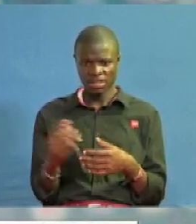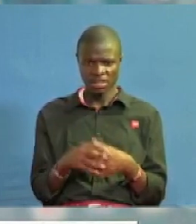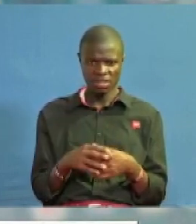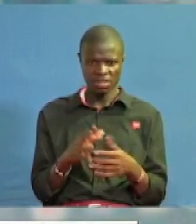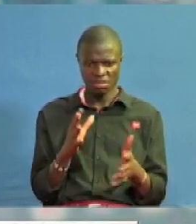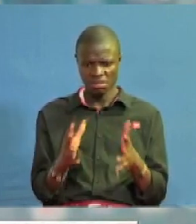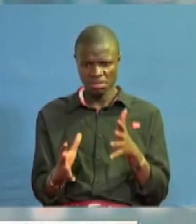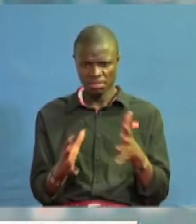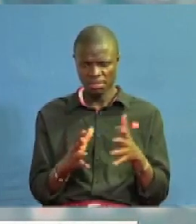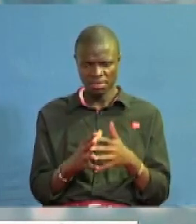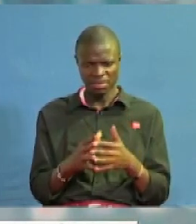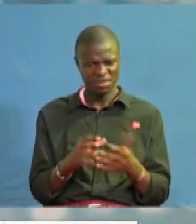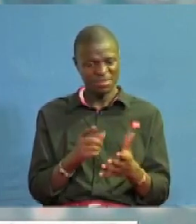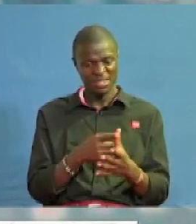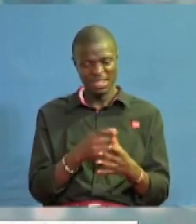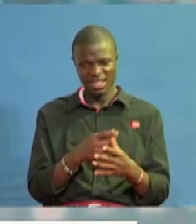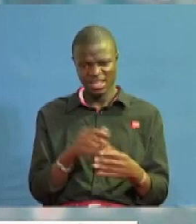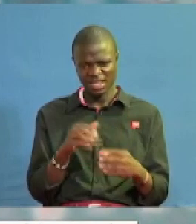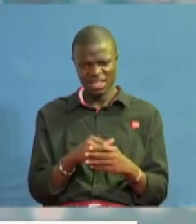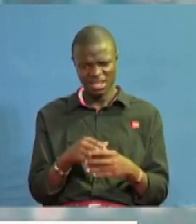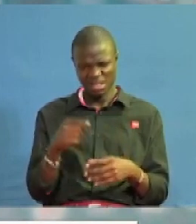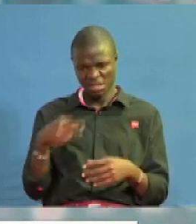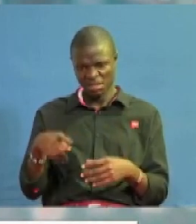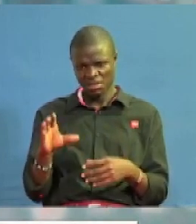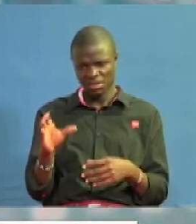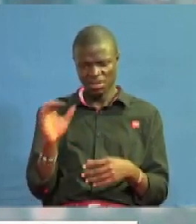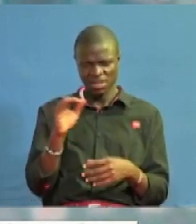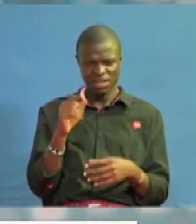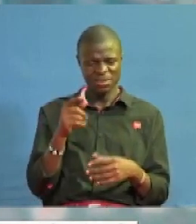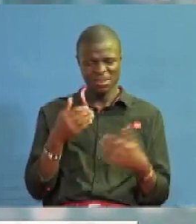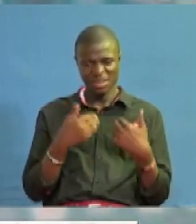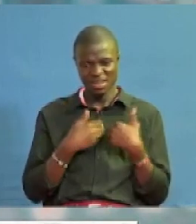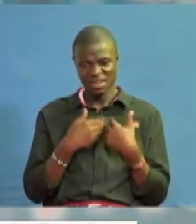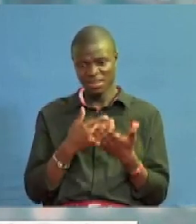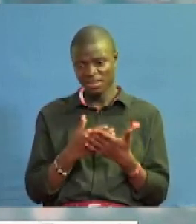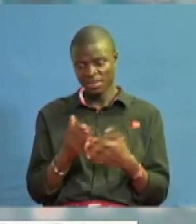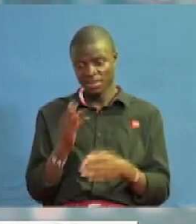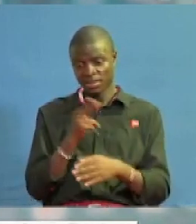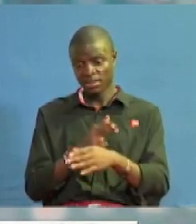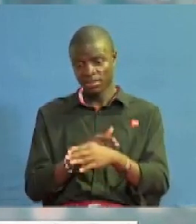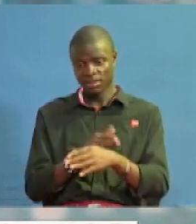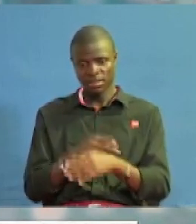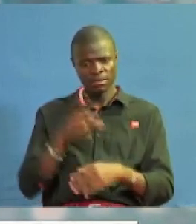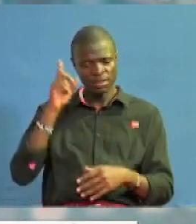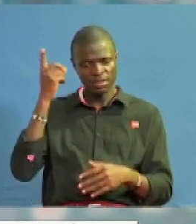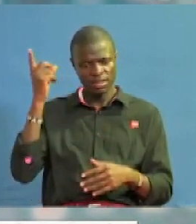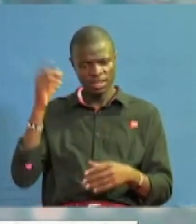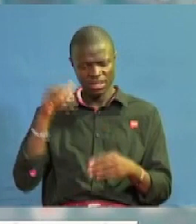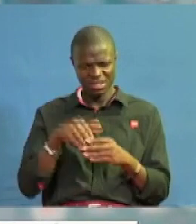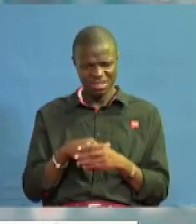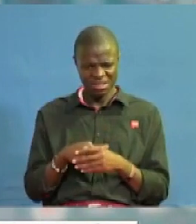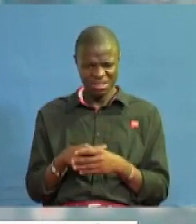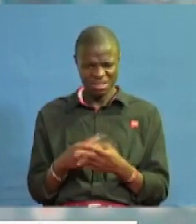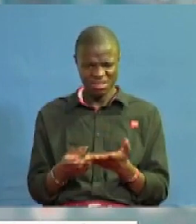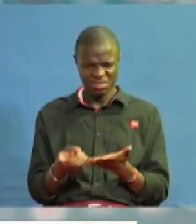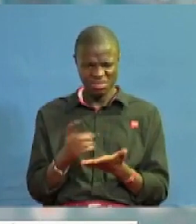see you just started in your career, probably you have some time, okay? So you can decide to invest in